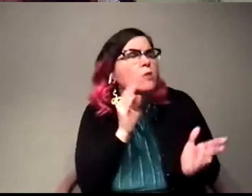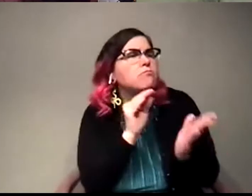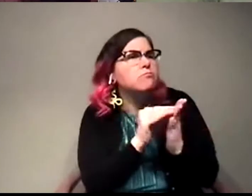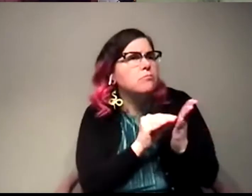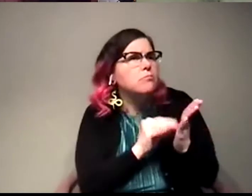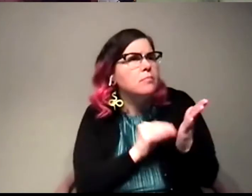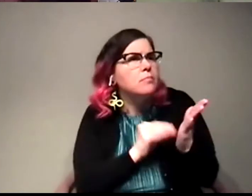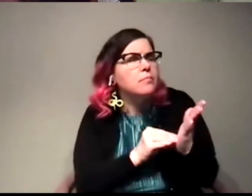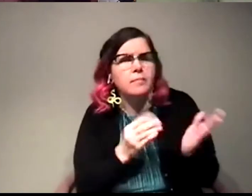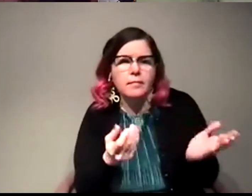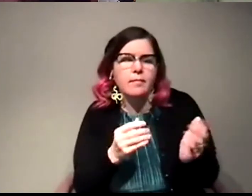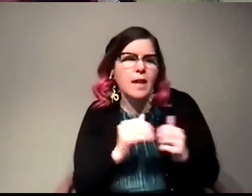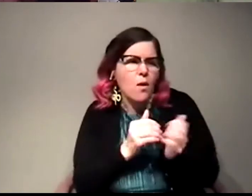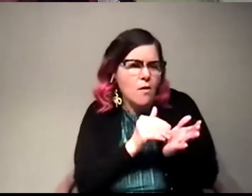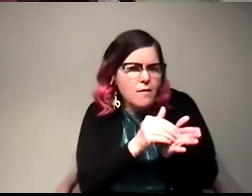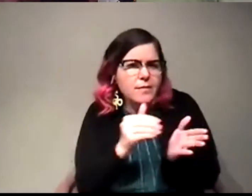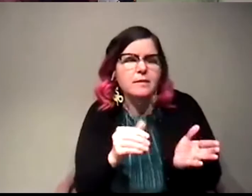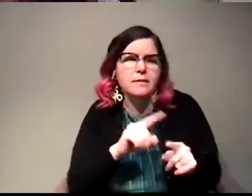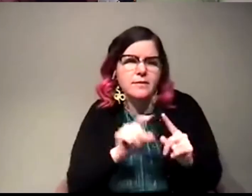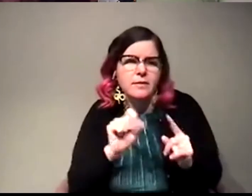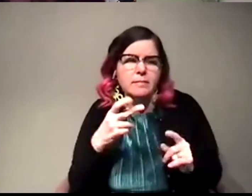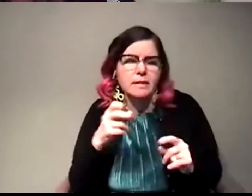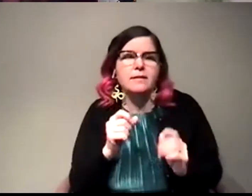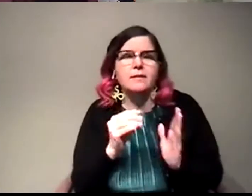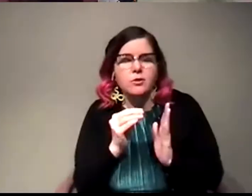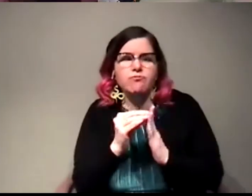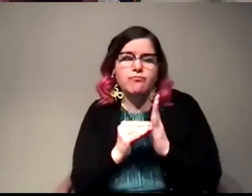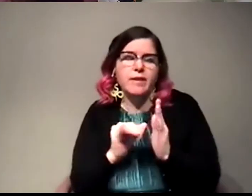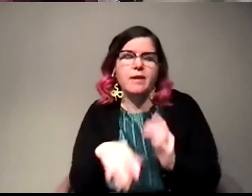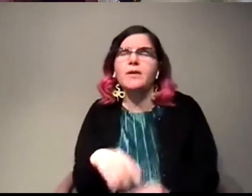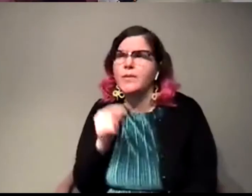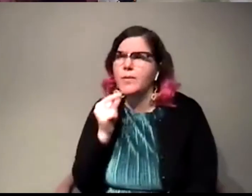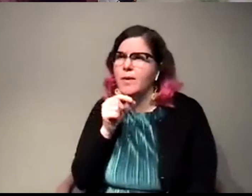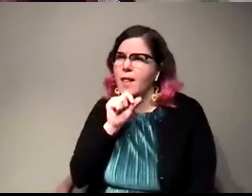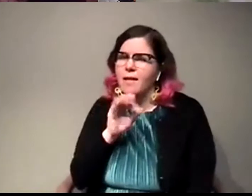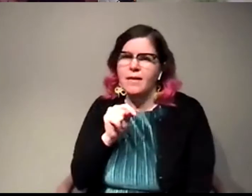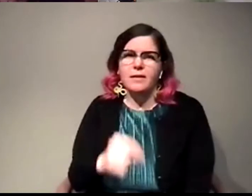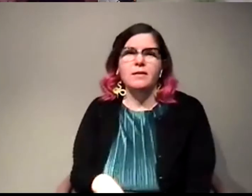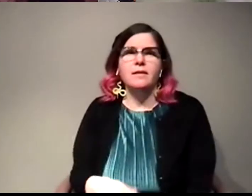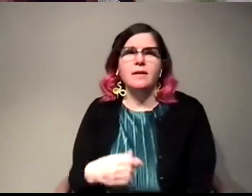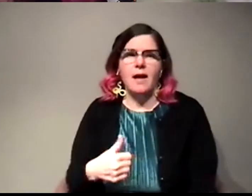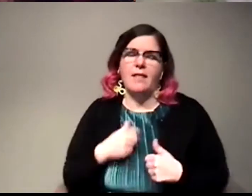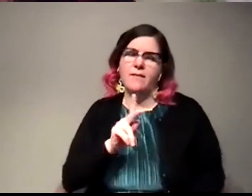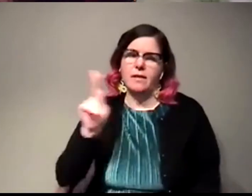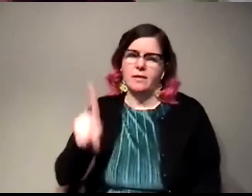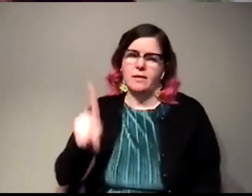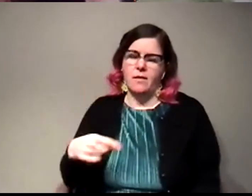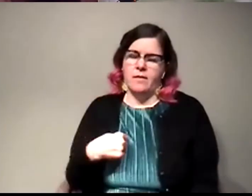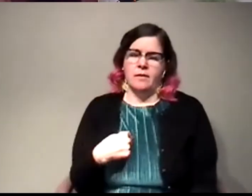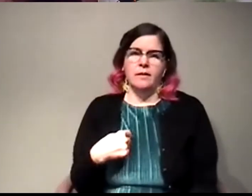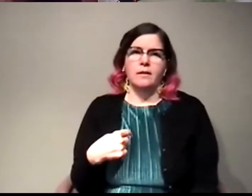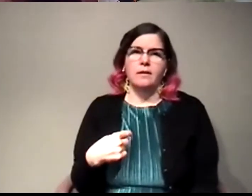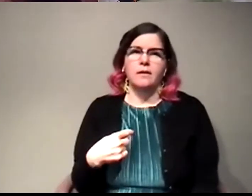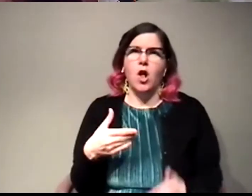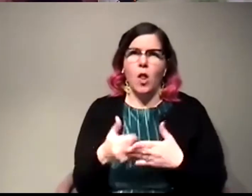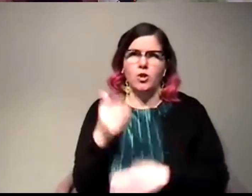intensity, species we hear, stuff like that. Very cool. Love that. We have one. So I live in Philadelphia and the closest tree frog